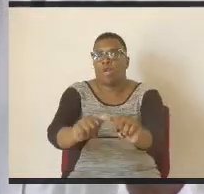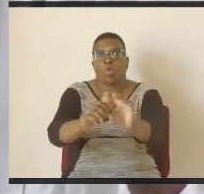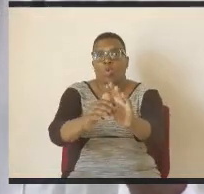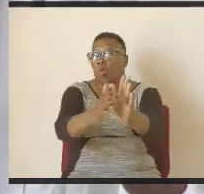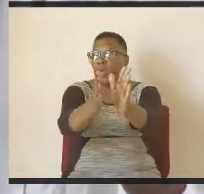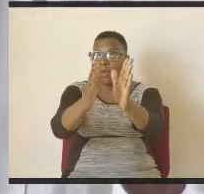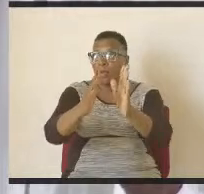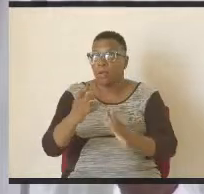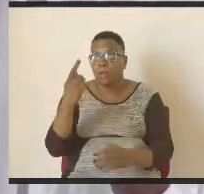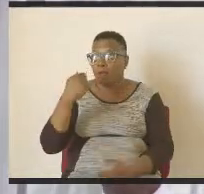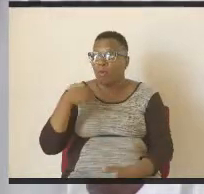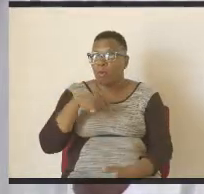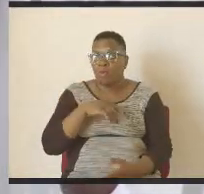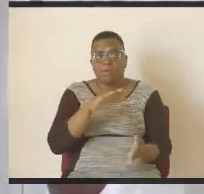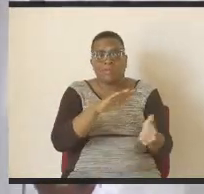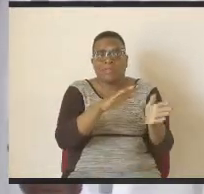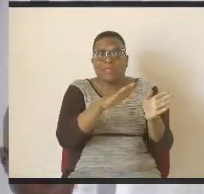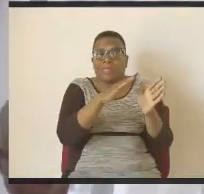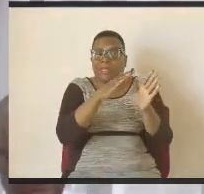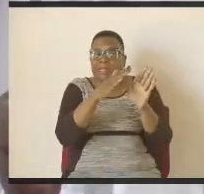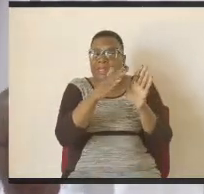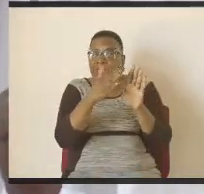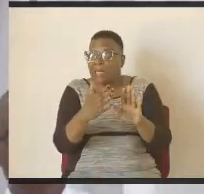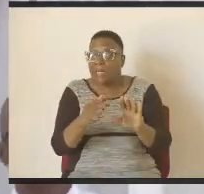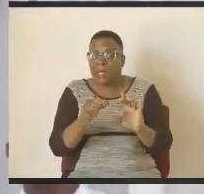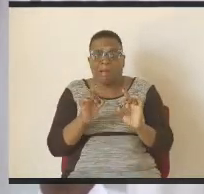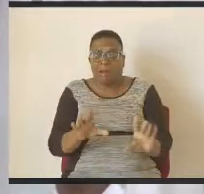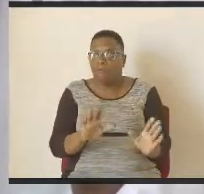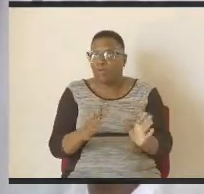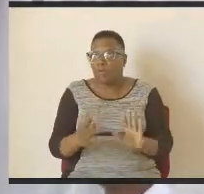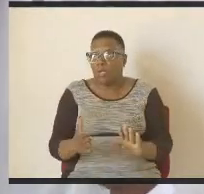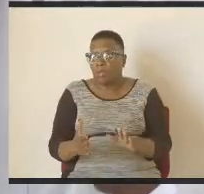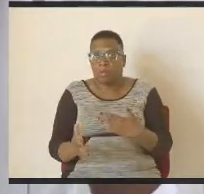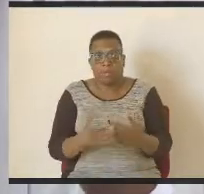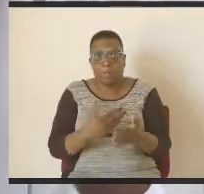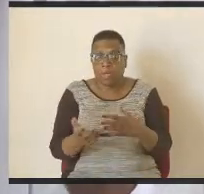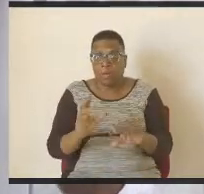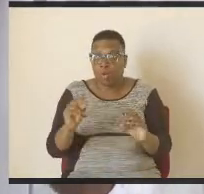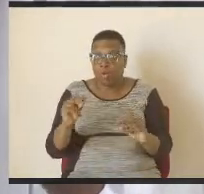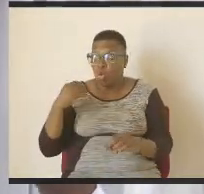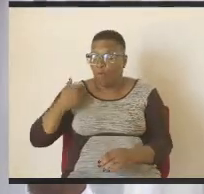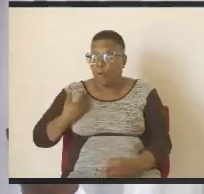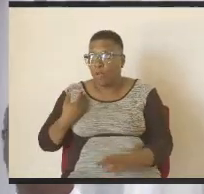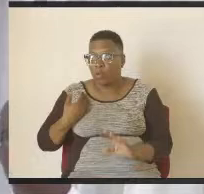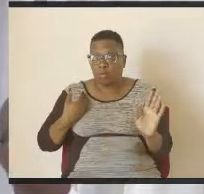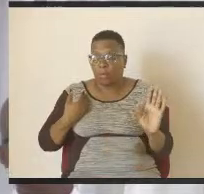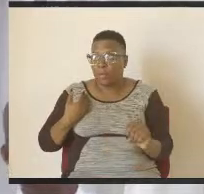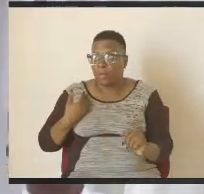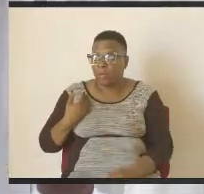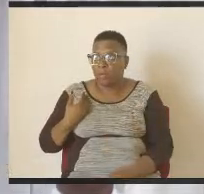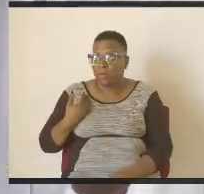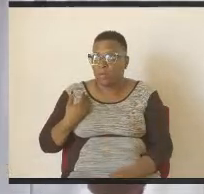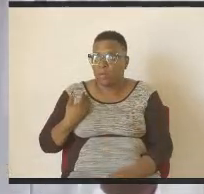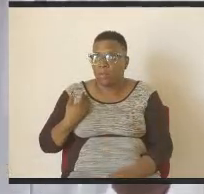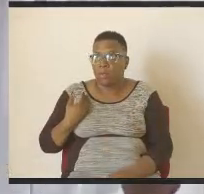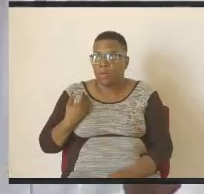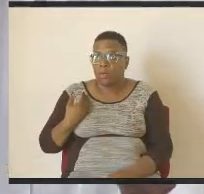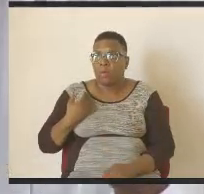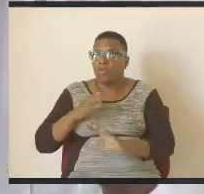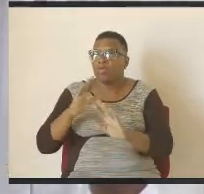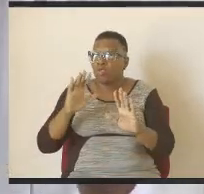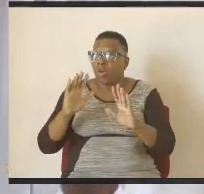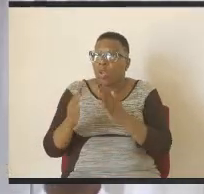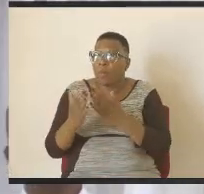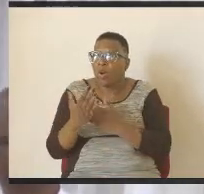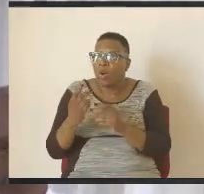Hallelujah. And died a cruel death, even though he was blameless. Hallelujah. But our church, Sunday morning is